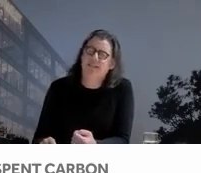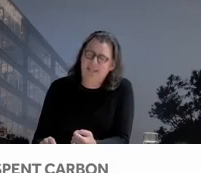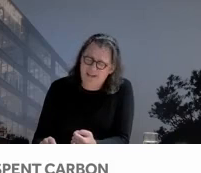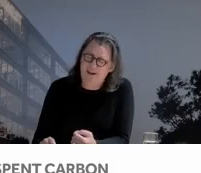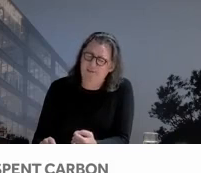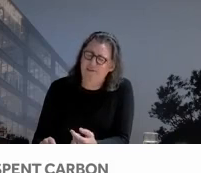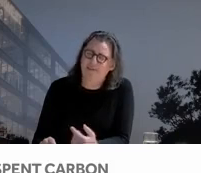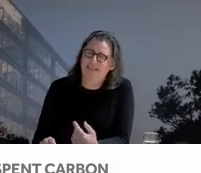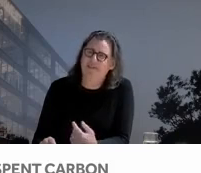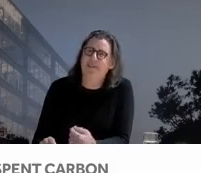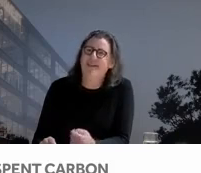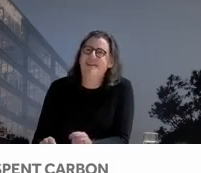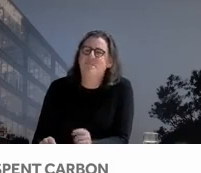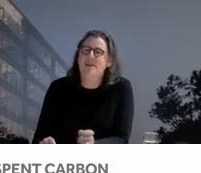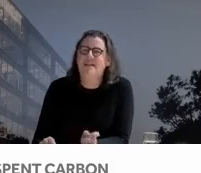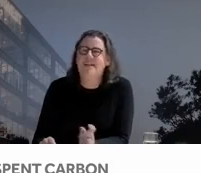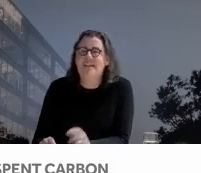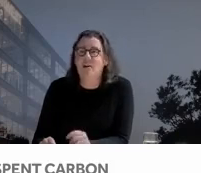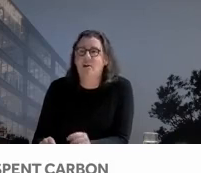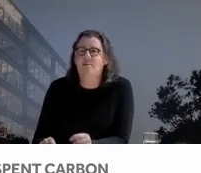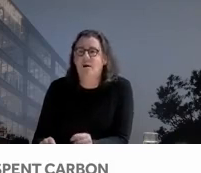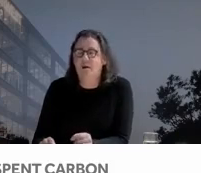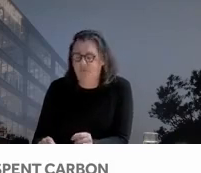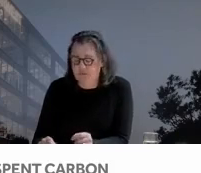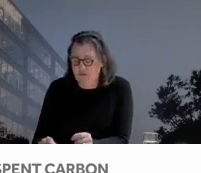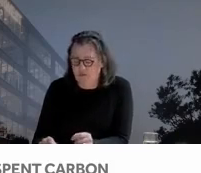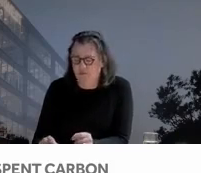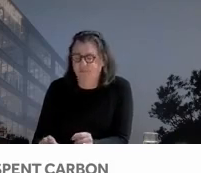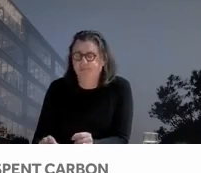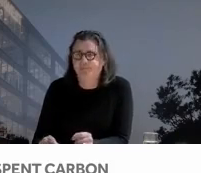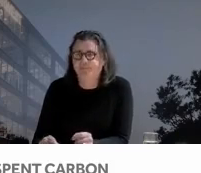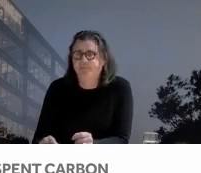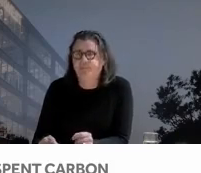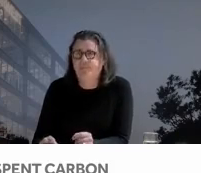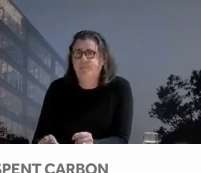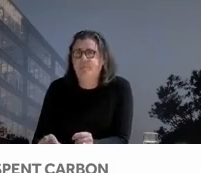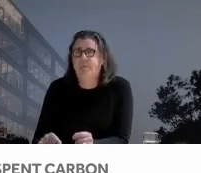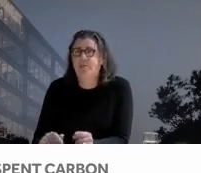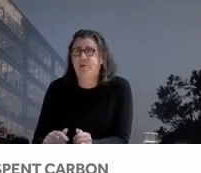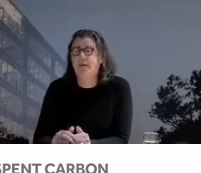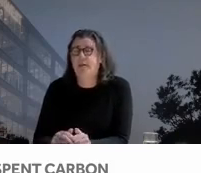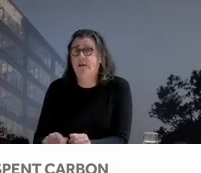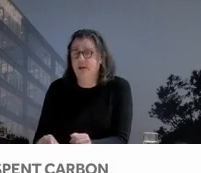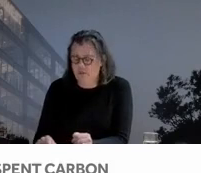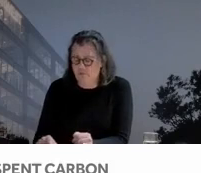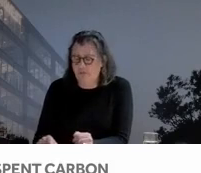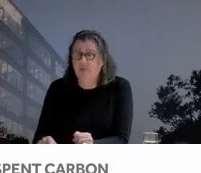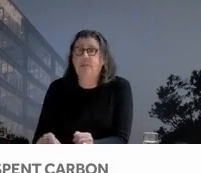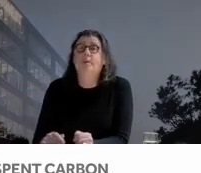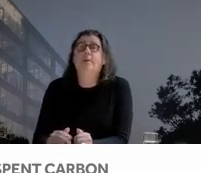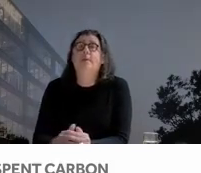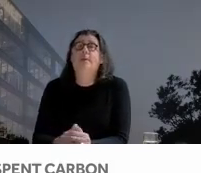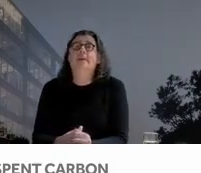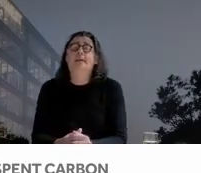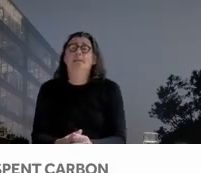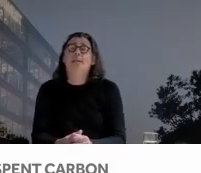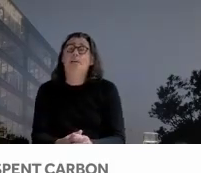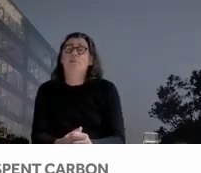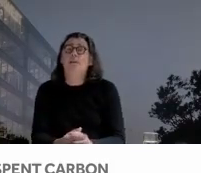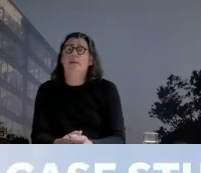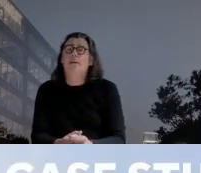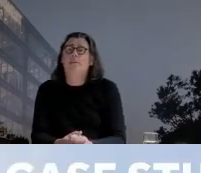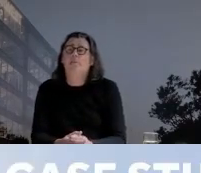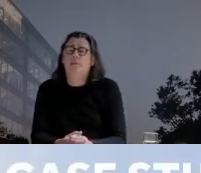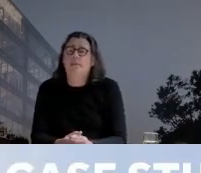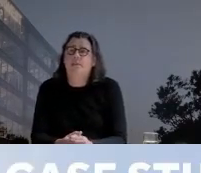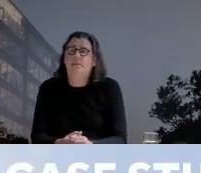million kilograms, I always get that wrong, million kilos of CO2. So a really good outcome.